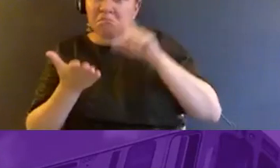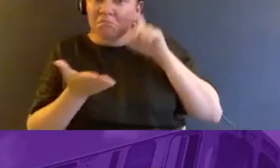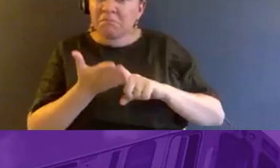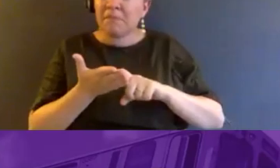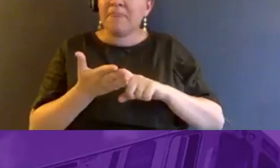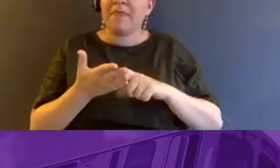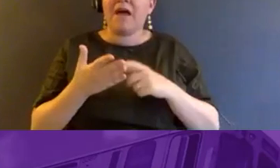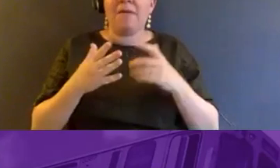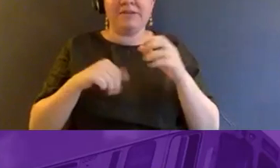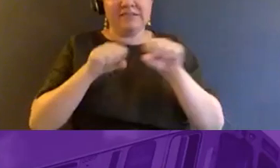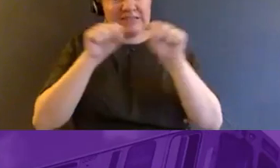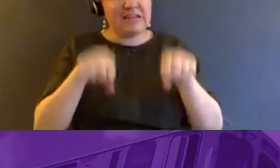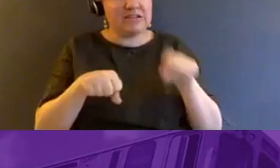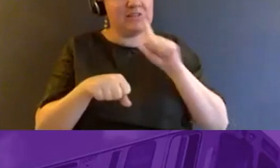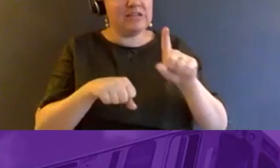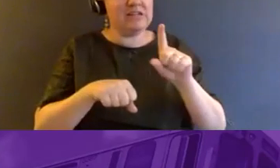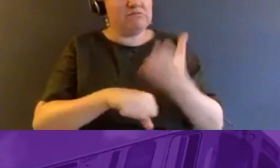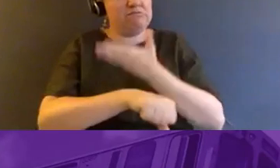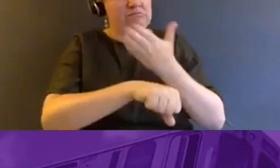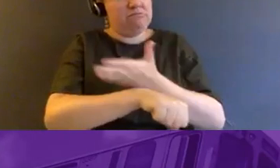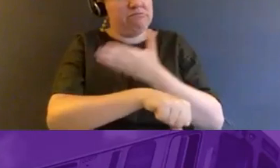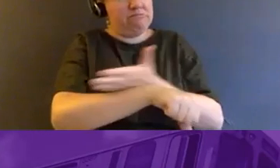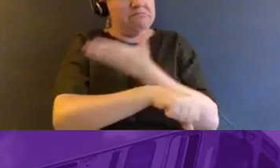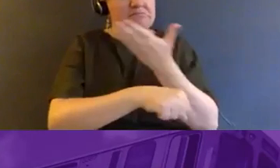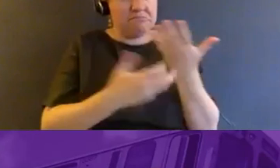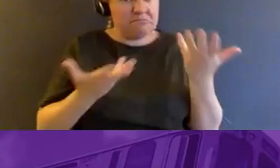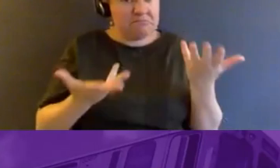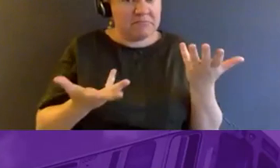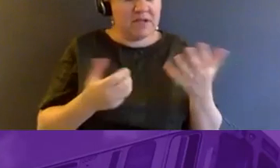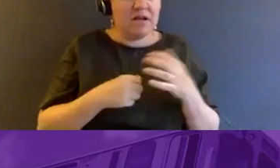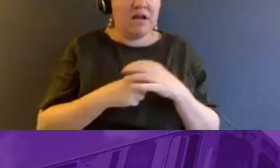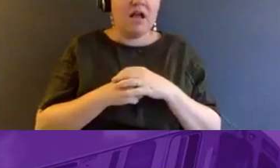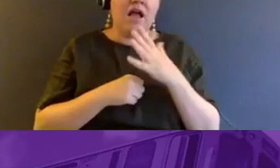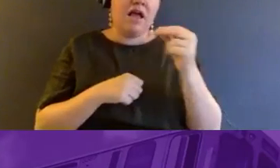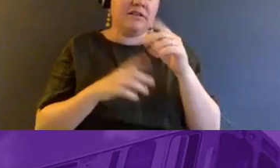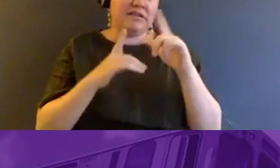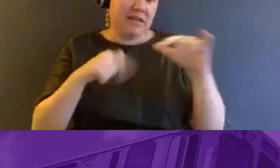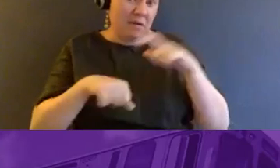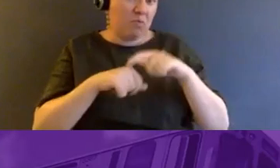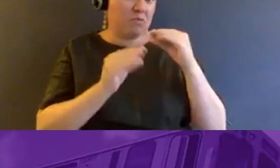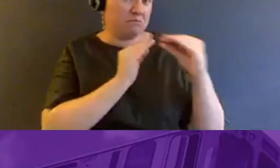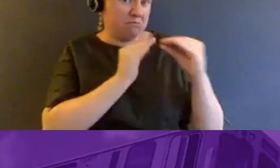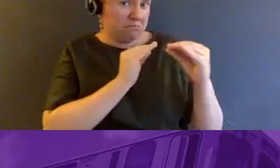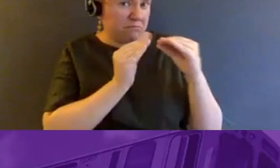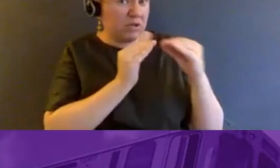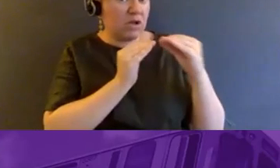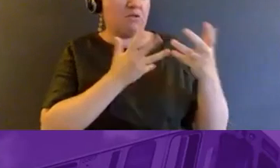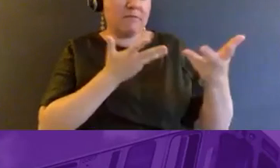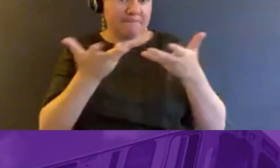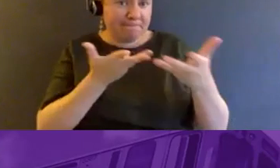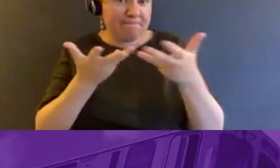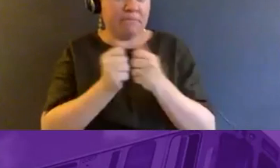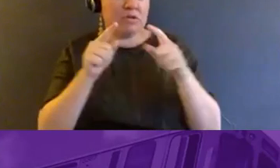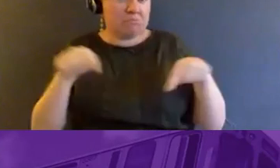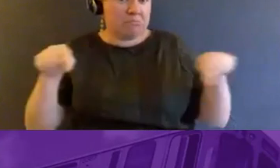to be repaired, even though they were end of service life. And at the same time we repaired them, we engaged with your aldermen and the